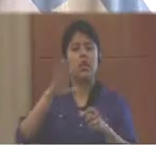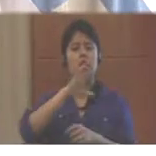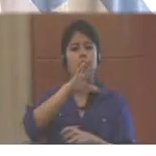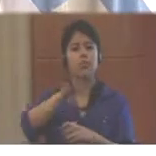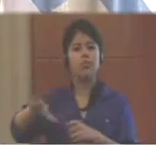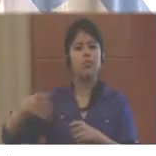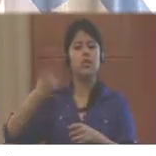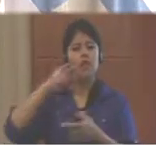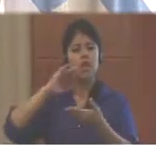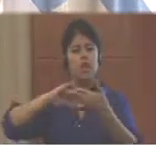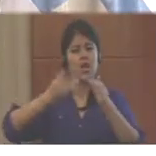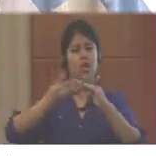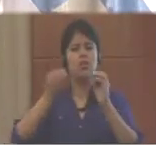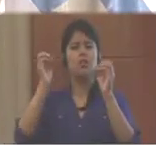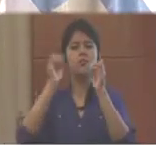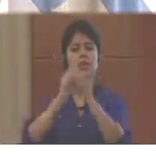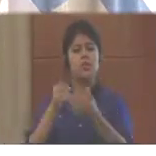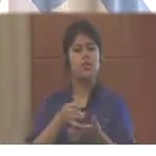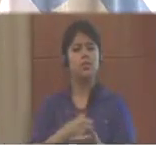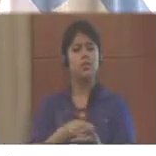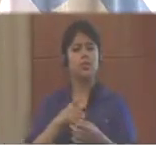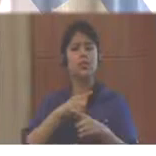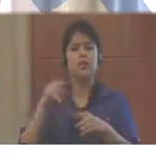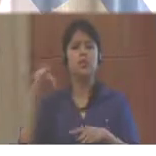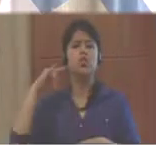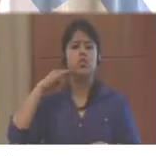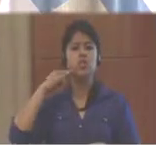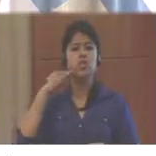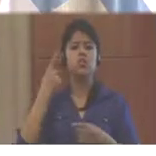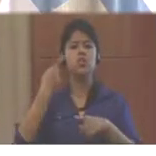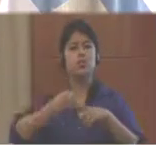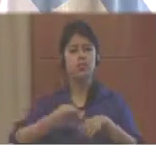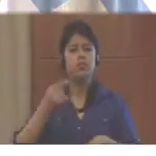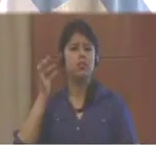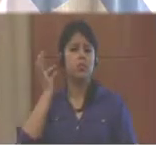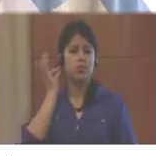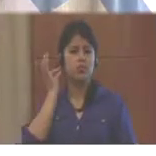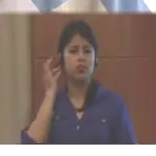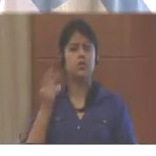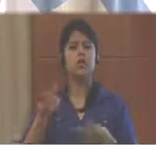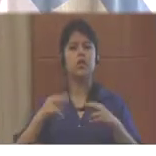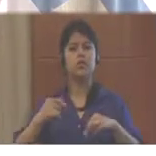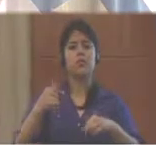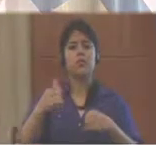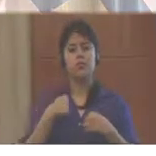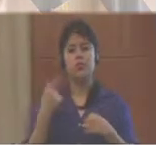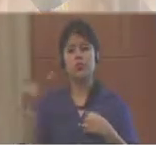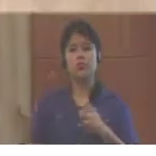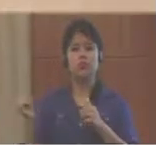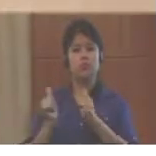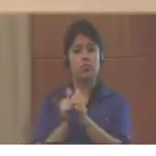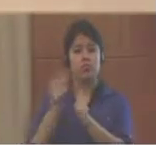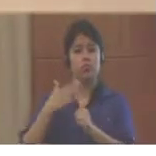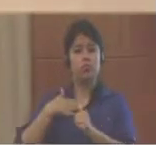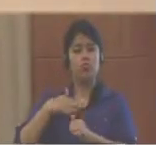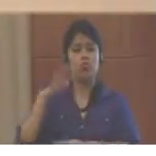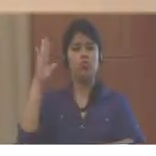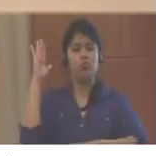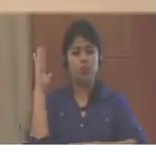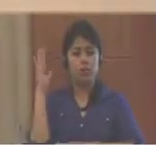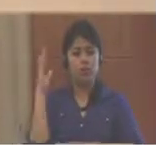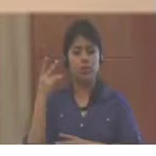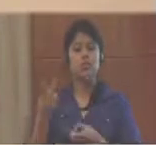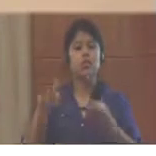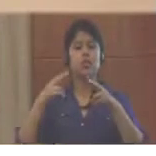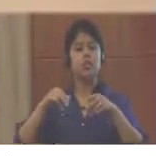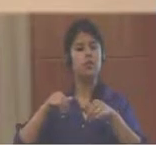population, communities that are the most vulnerable, the children and women. We also expect, as part of our